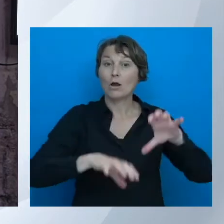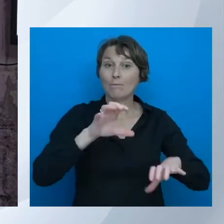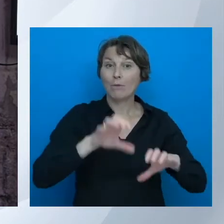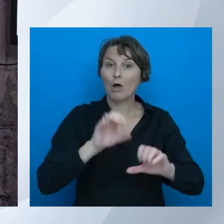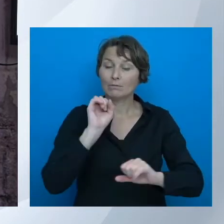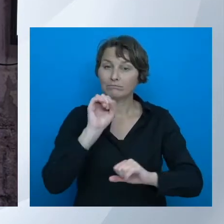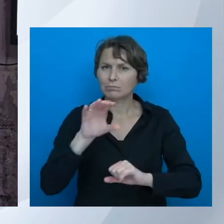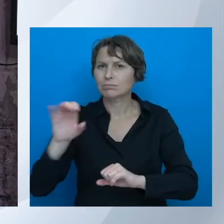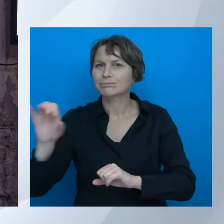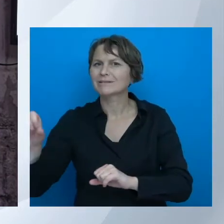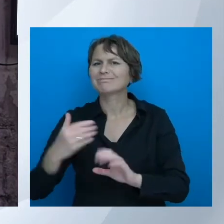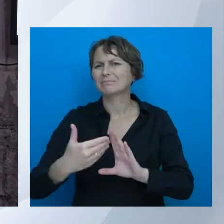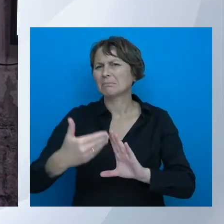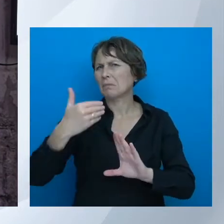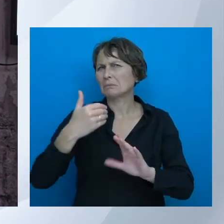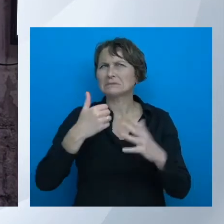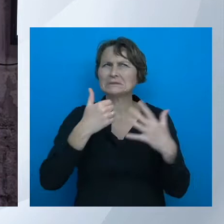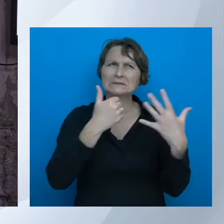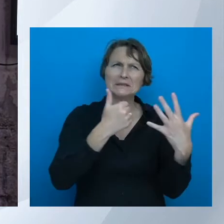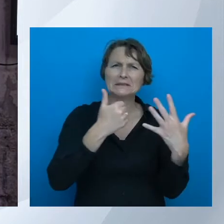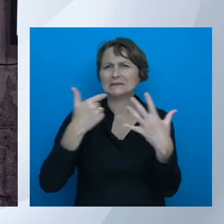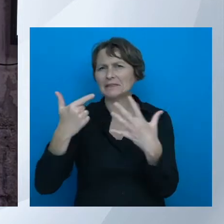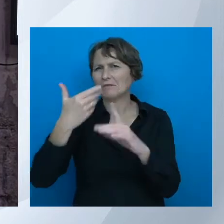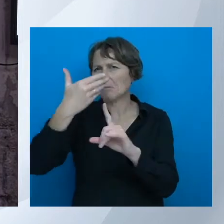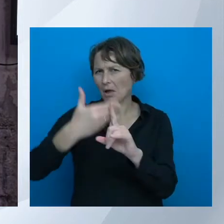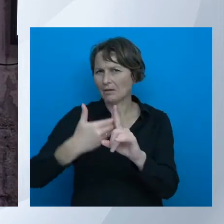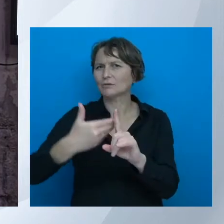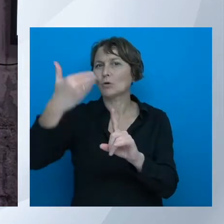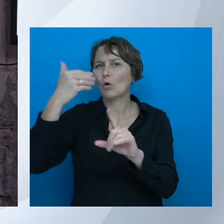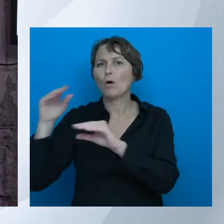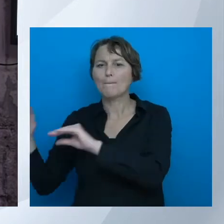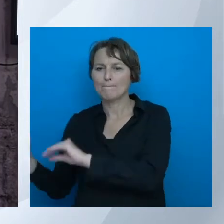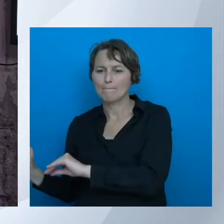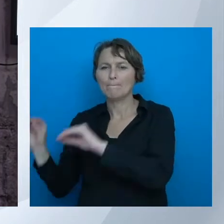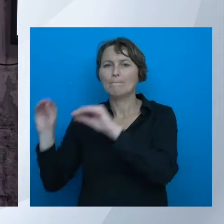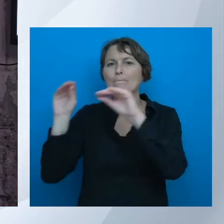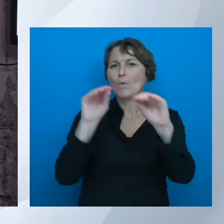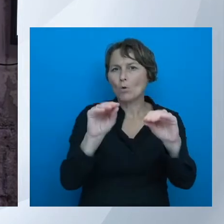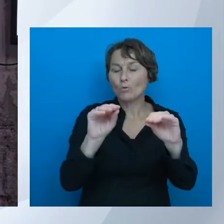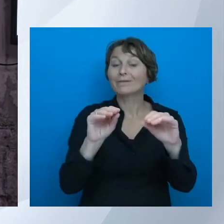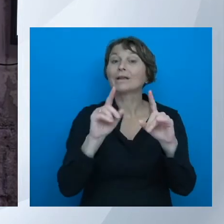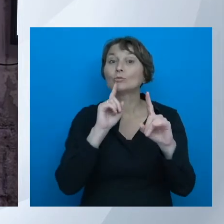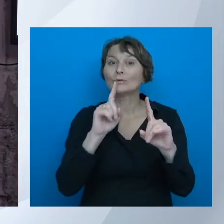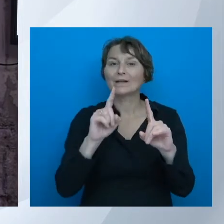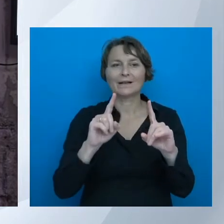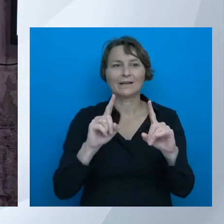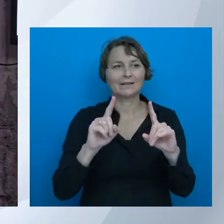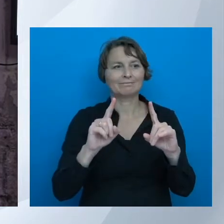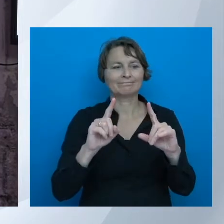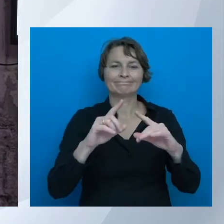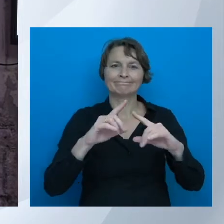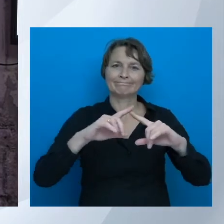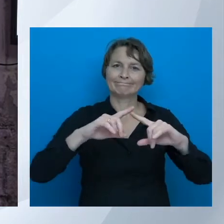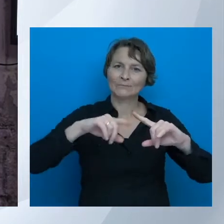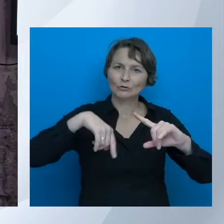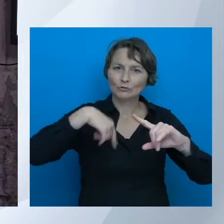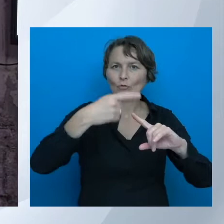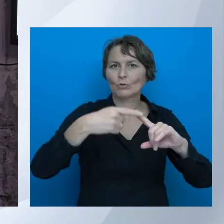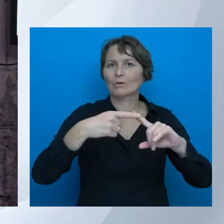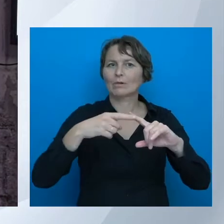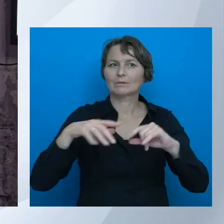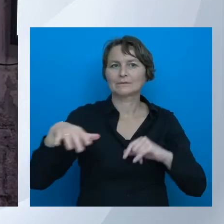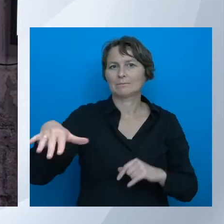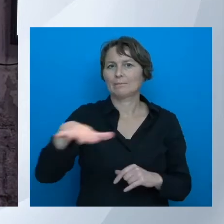6 or 7 months ago, and I started experimenting with the real serverless things, and that's where I actually got hooked on all the cool stuff you can do with it.